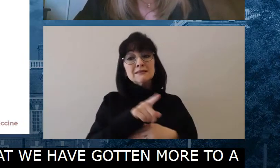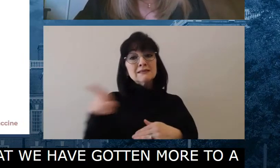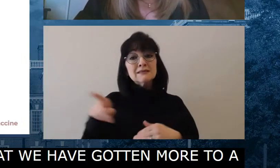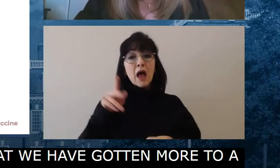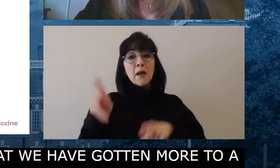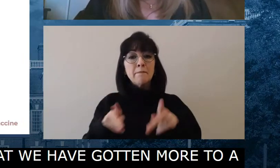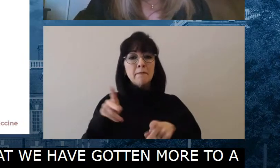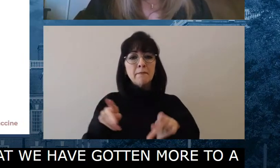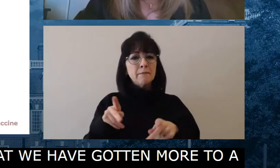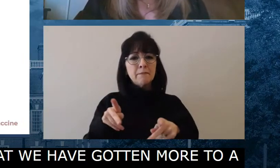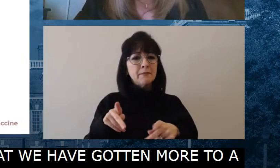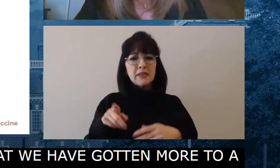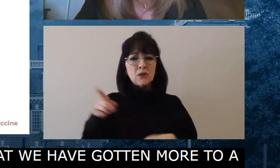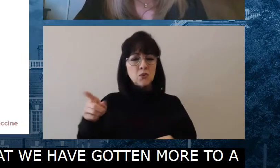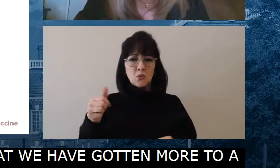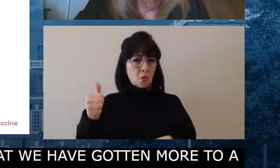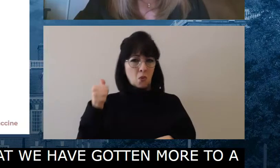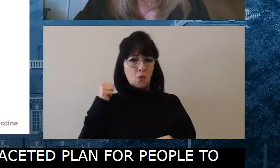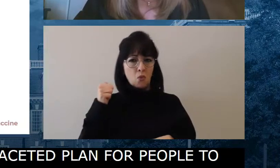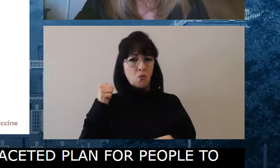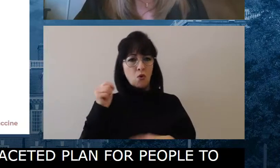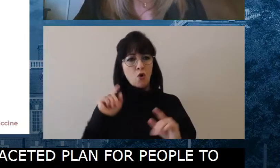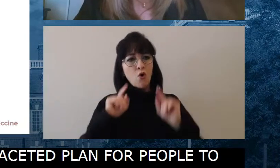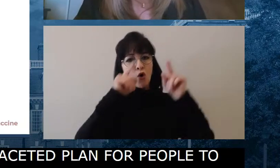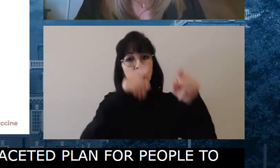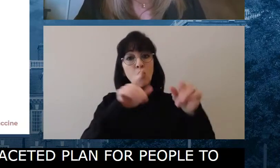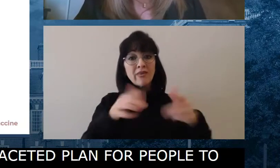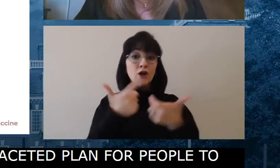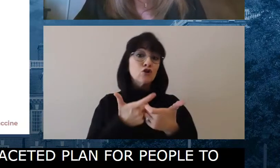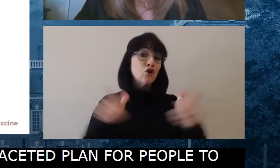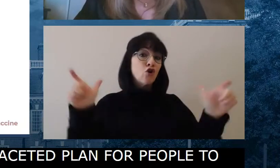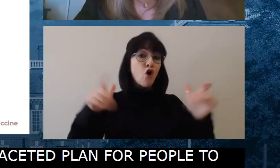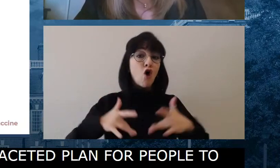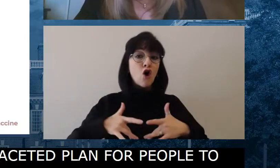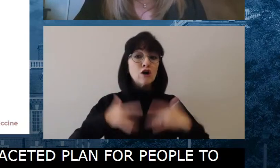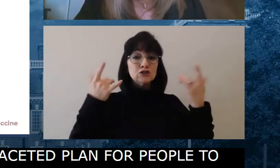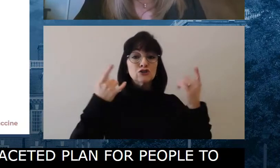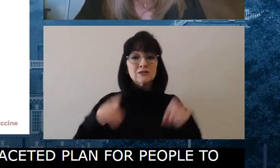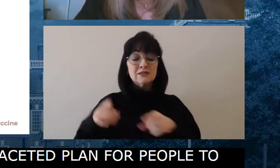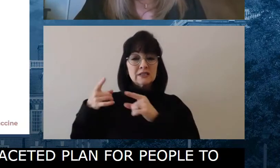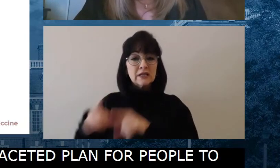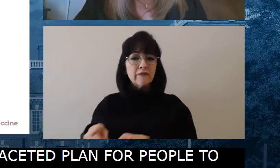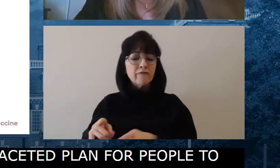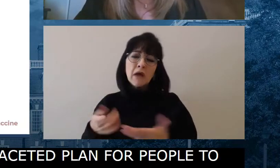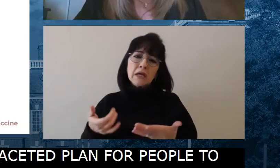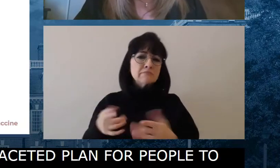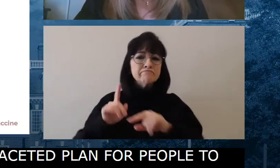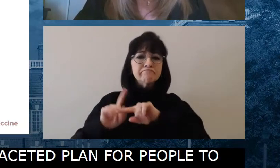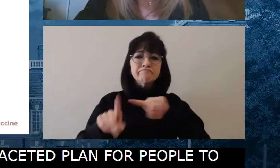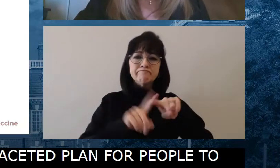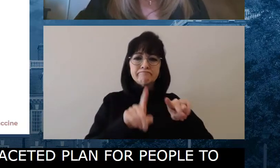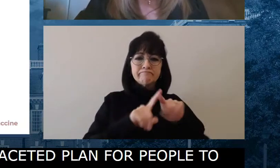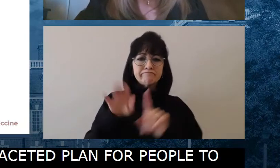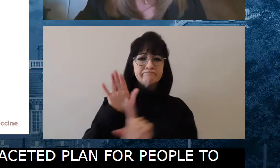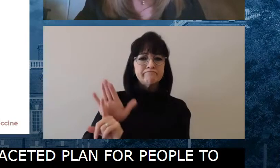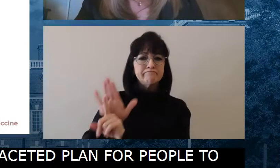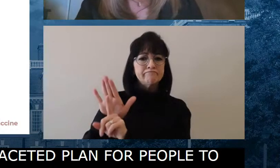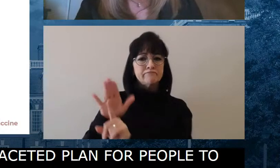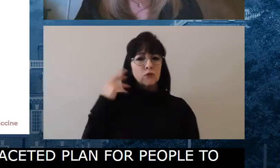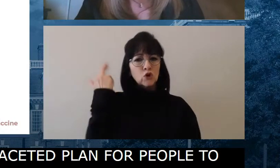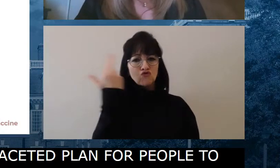more mass vaccination, these large vaccination events for a variety of reasons. So the